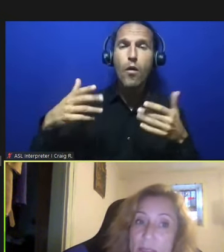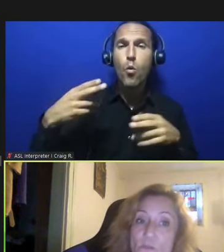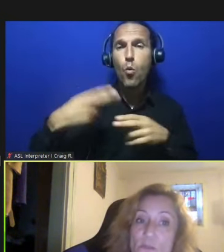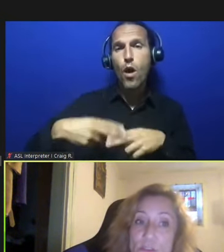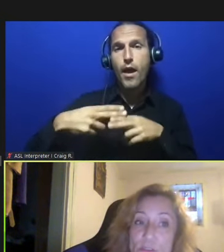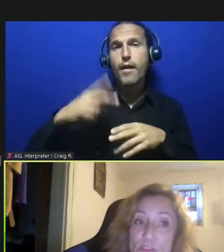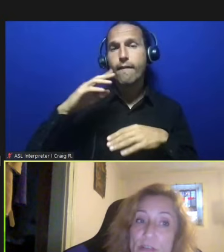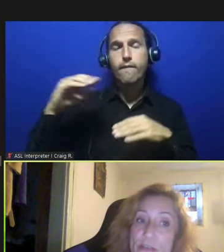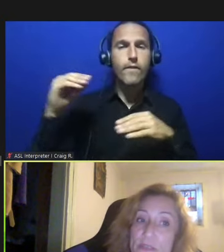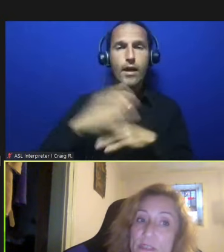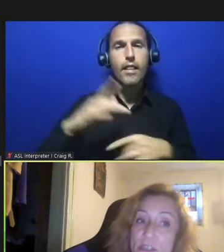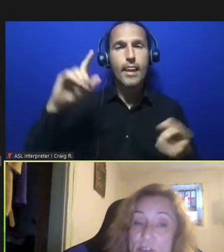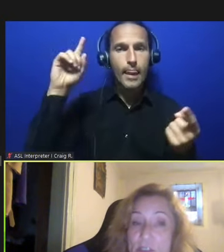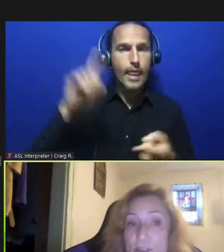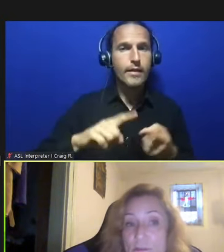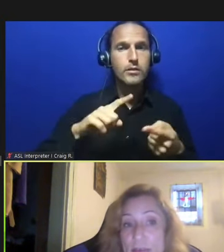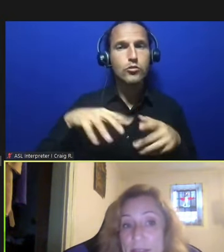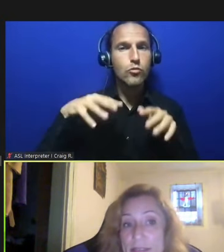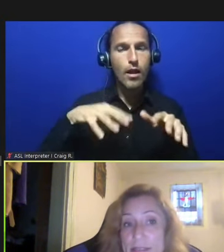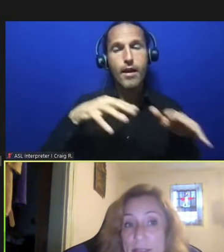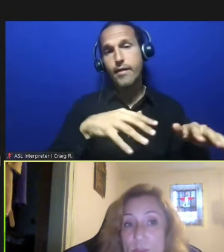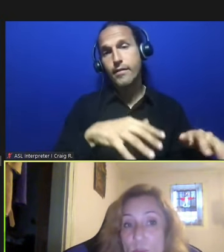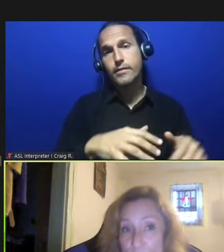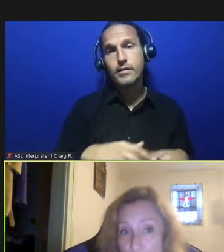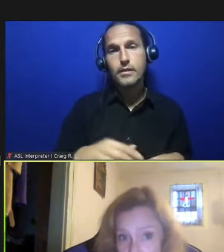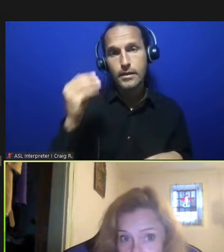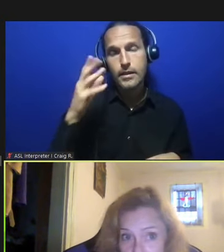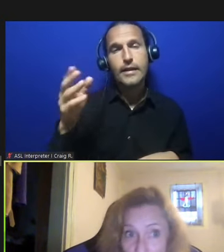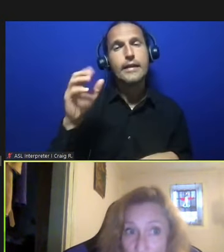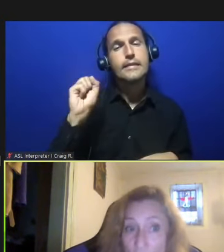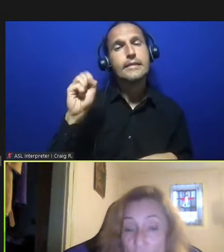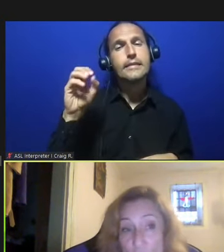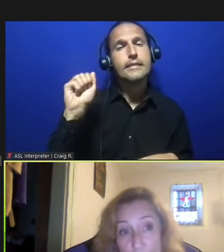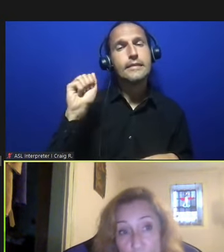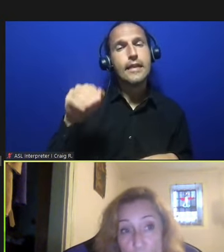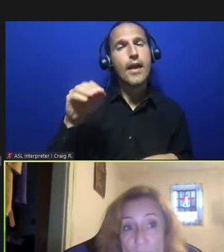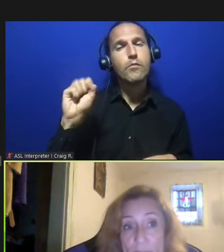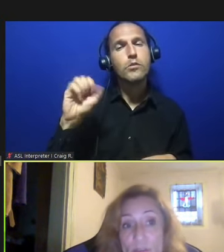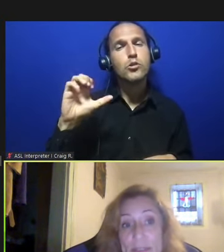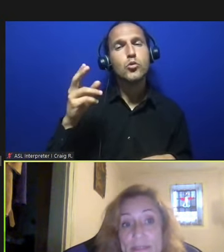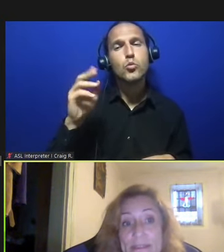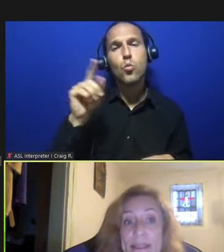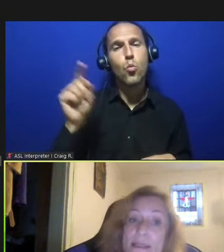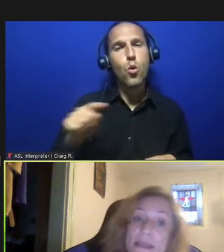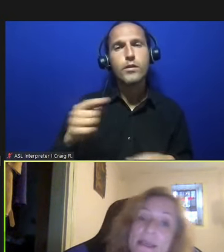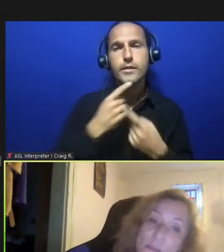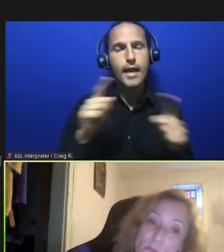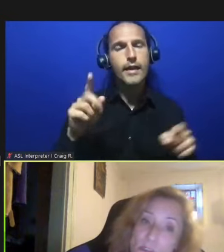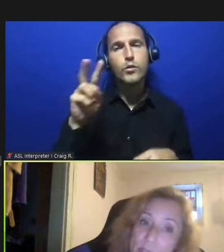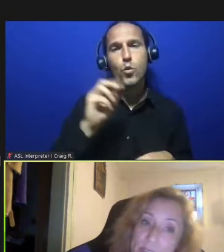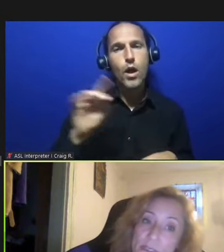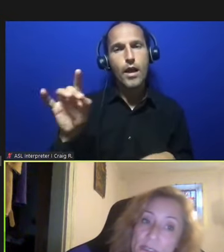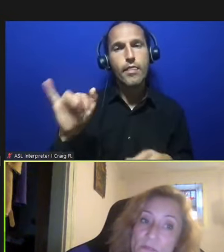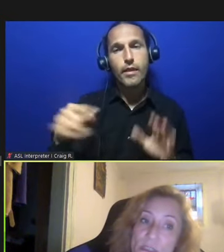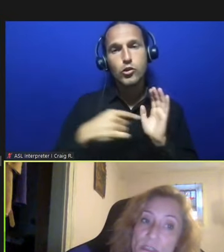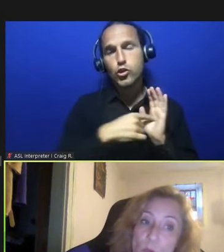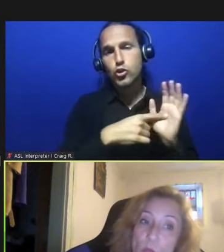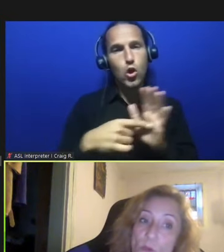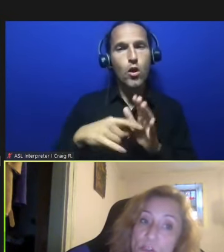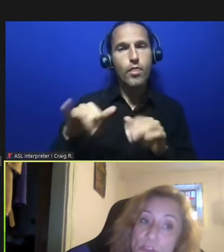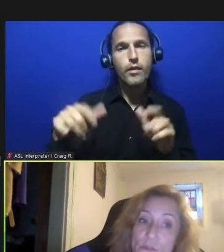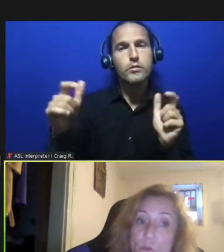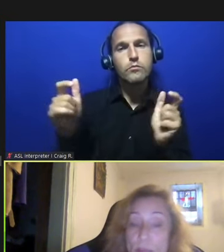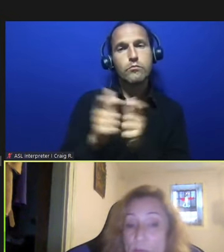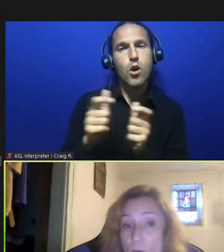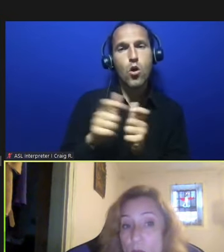effect reducing traffic congestion. In fact, Sam Schwartz himself authored a report in 2008 demonstrating that even a small